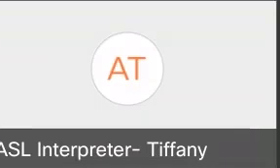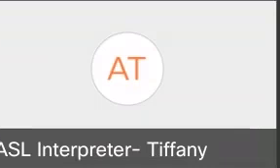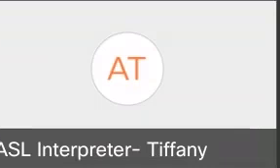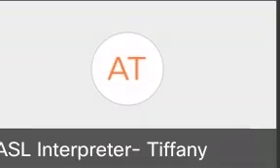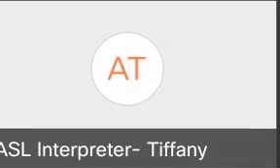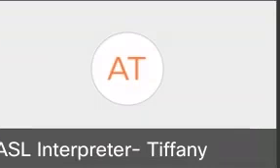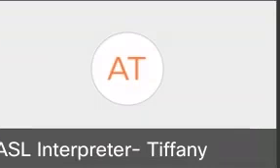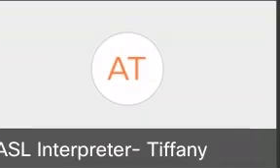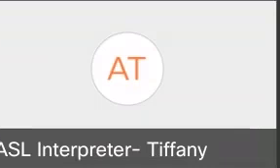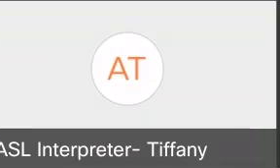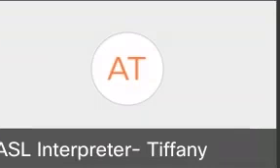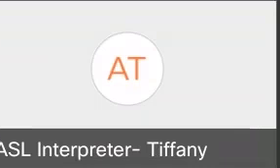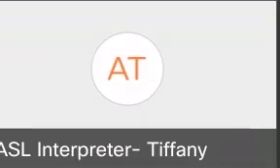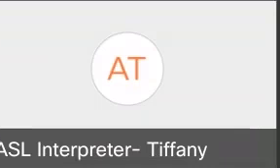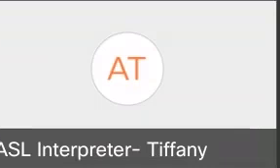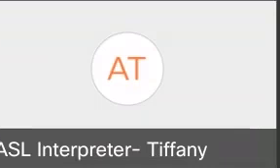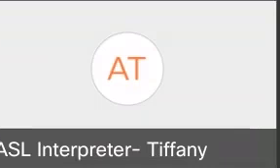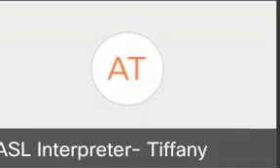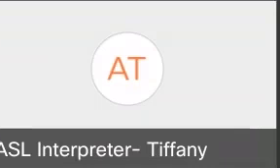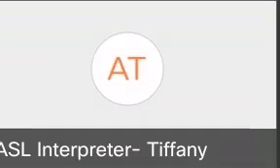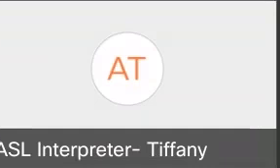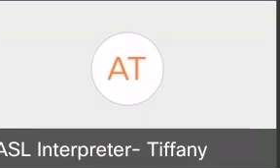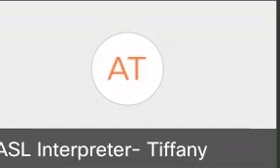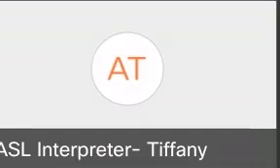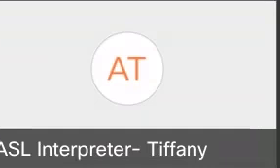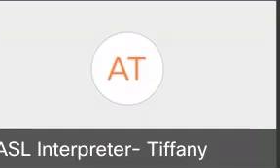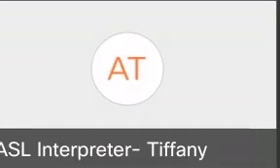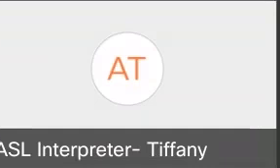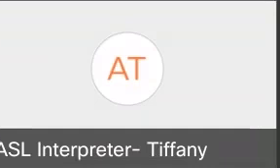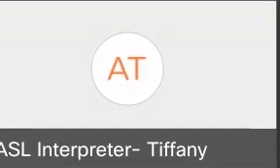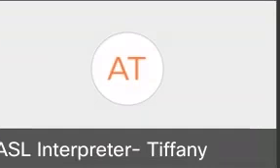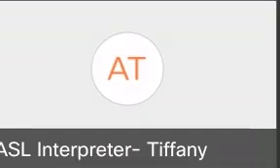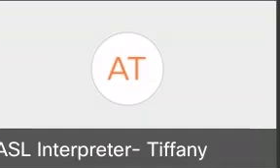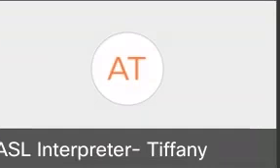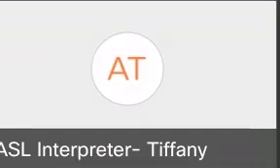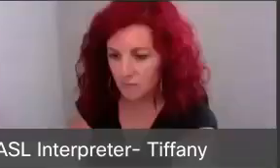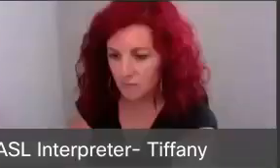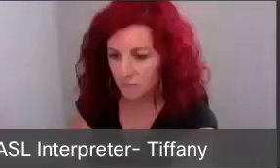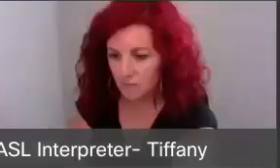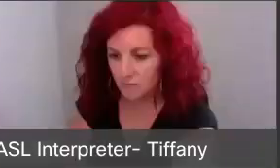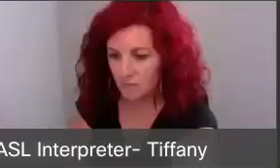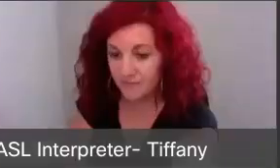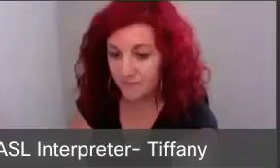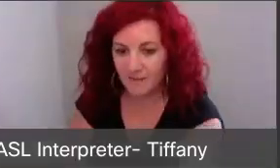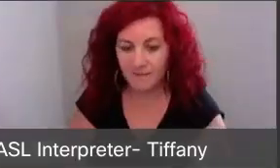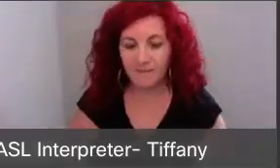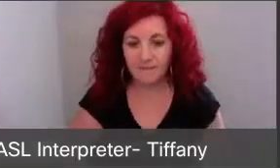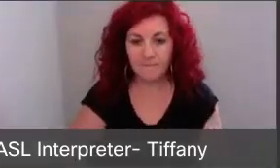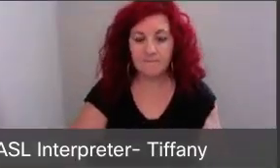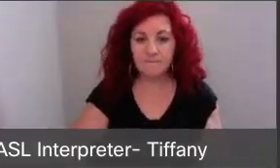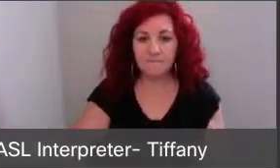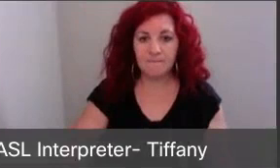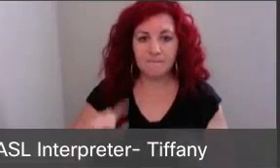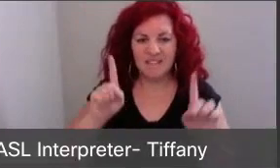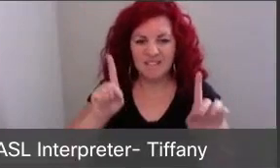Check, check, check. Test 1, 2, test 1, 2. No one else is on, so I'll let you know. Really, nobody else is